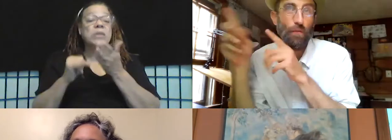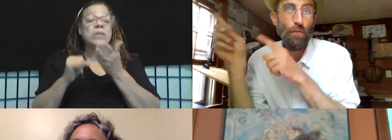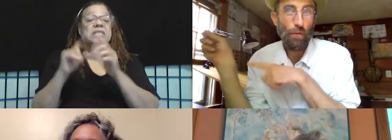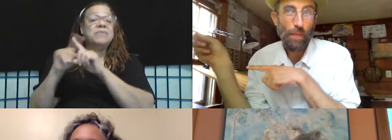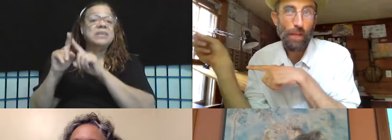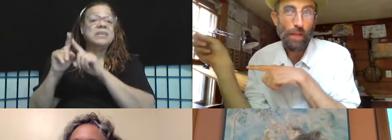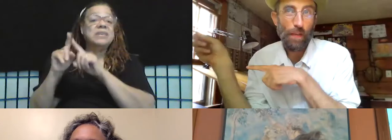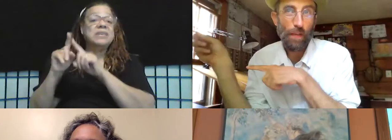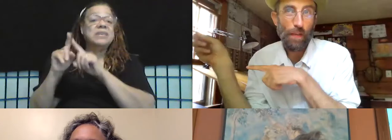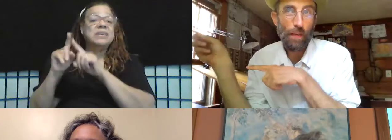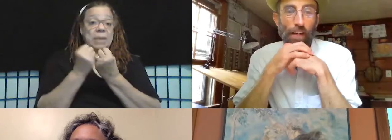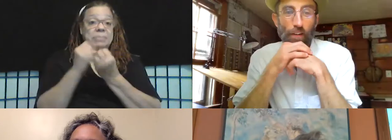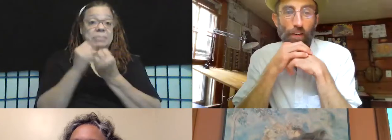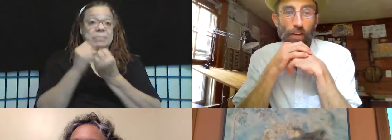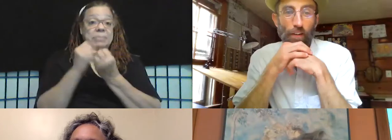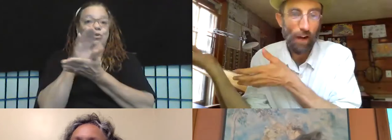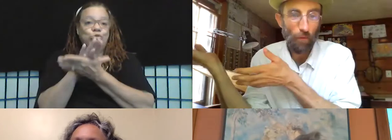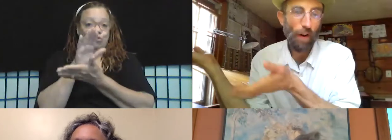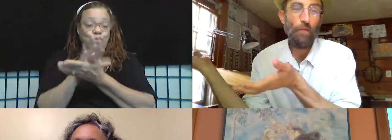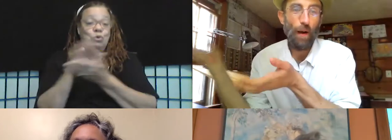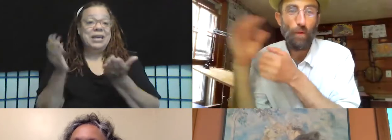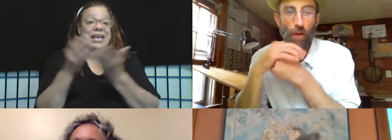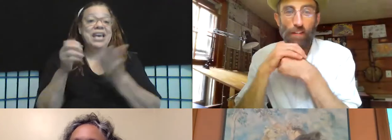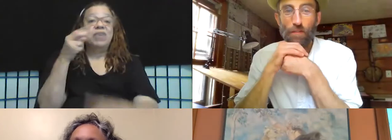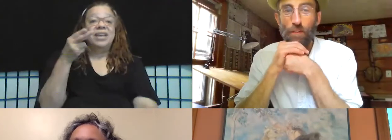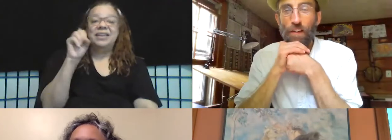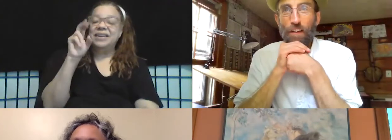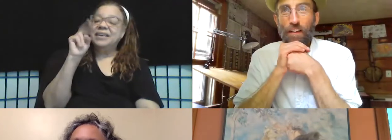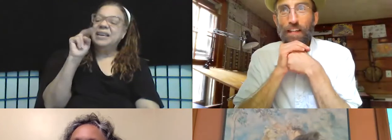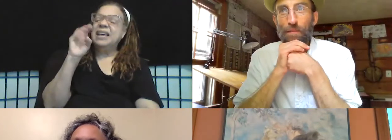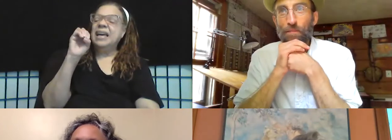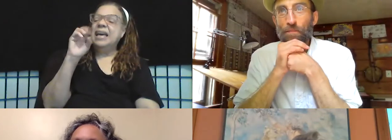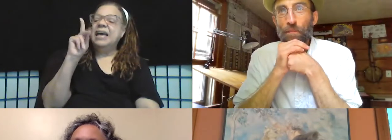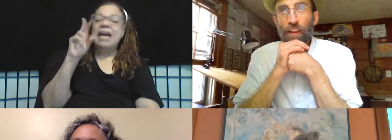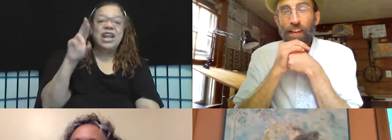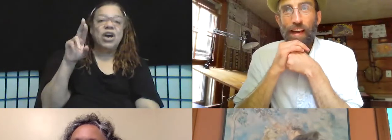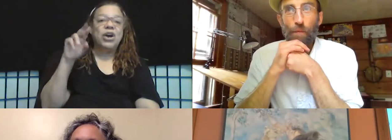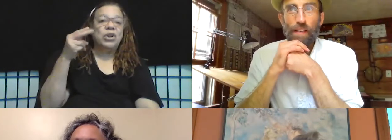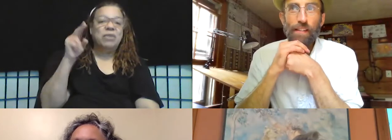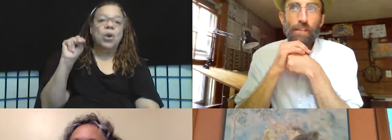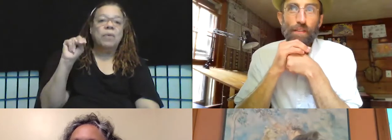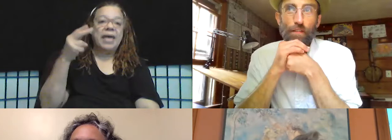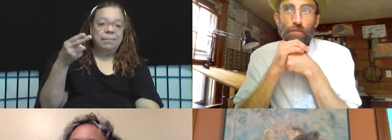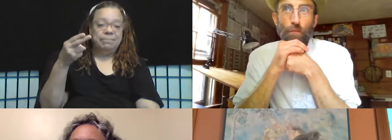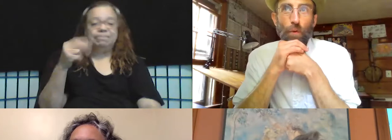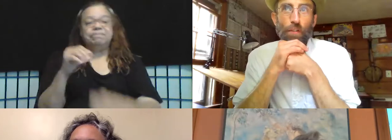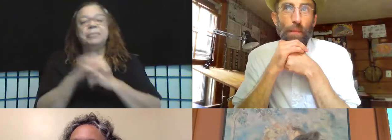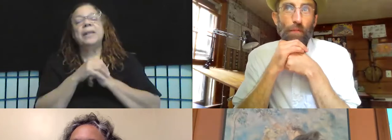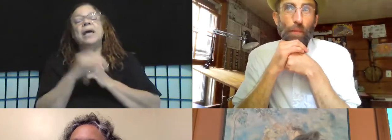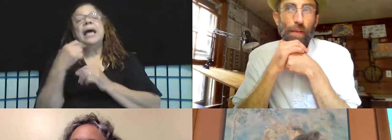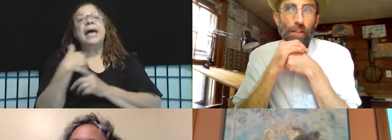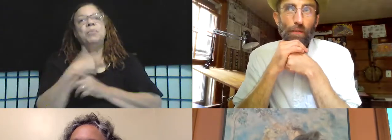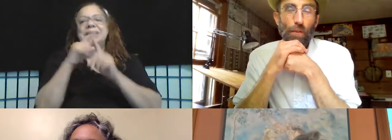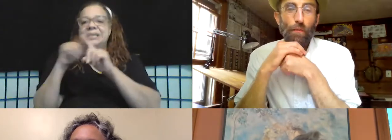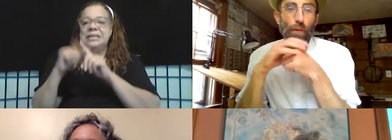in the middle school here in Henniker, my hometown, where I grew up and went to school. And we did a series of